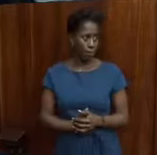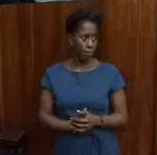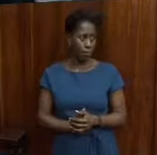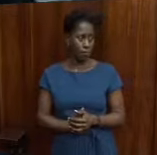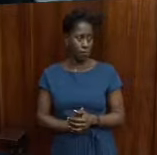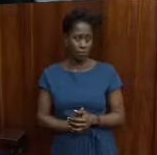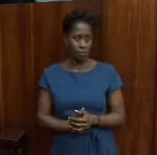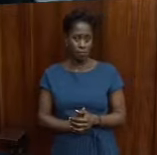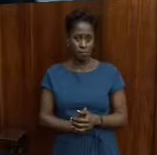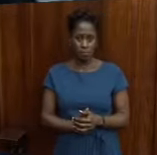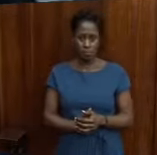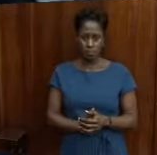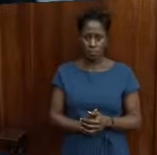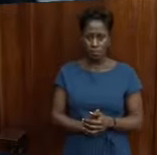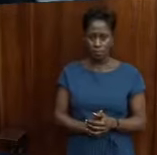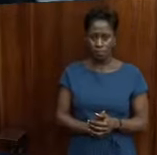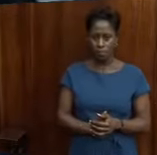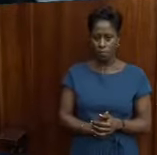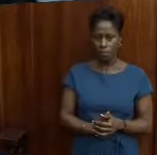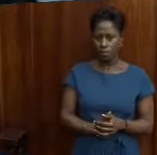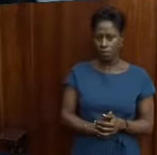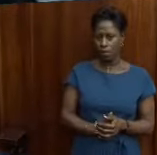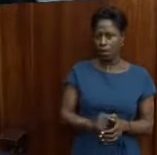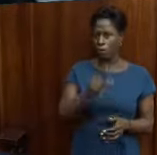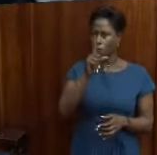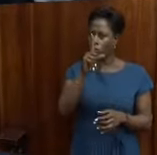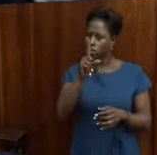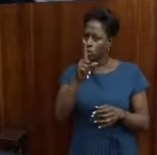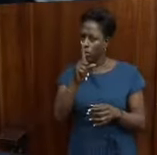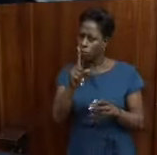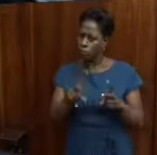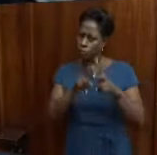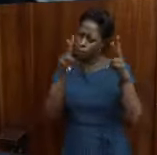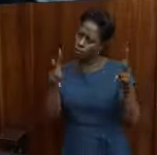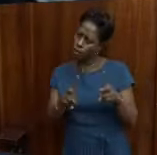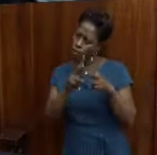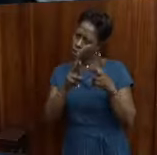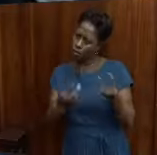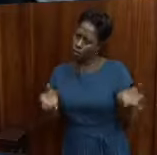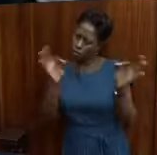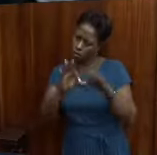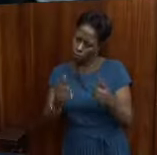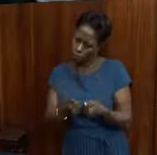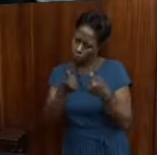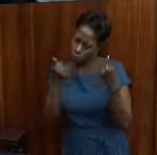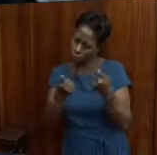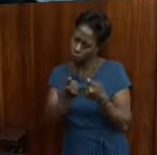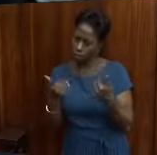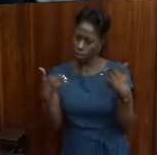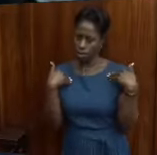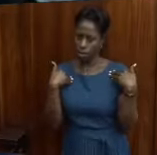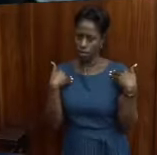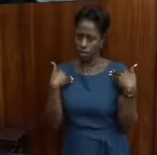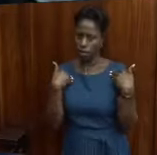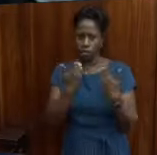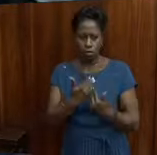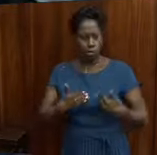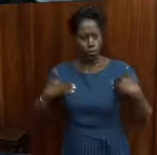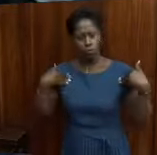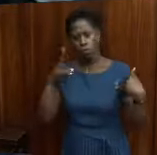Mr. Speaker, one of the major challenges facing our country is youth unemployment, which remains high on the